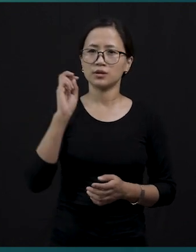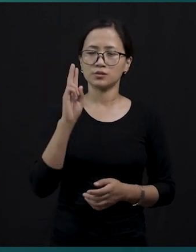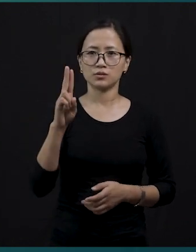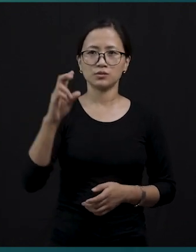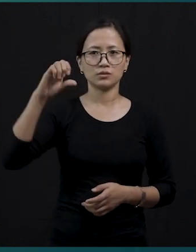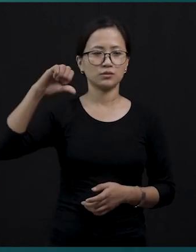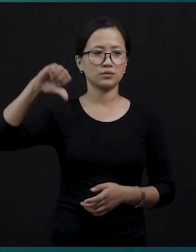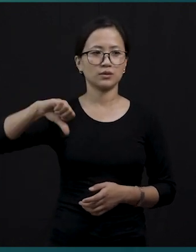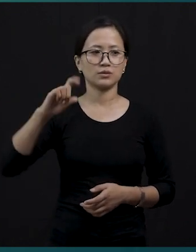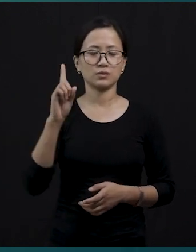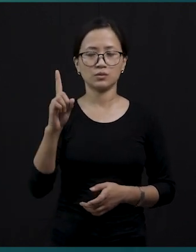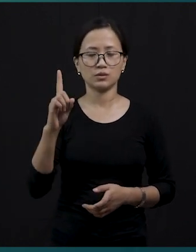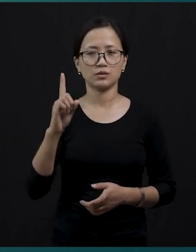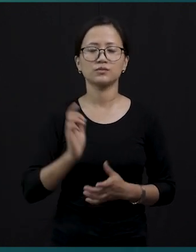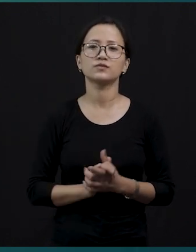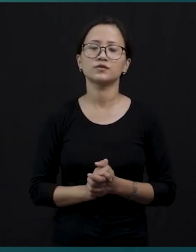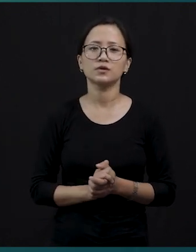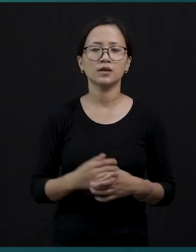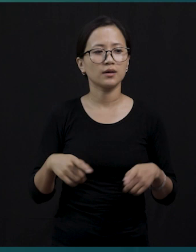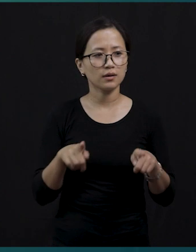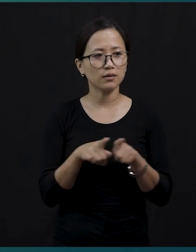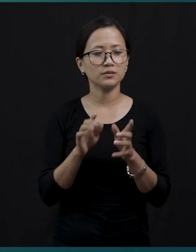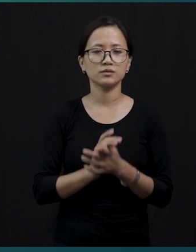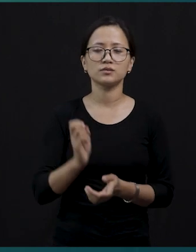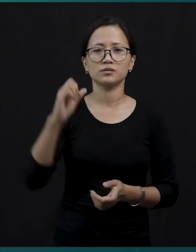299, right? Then you have